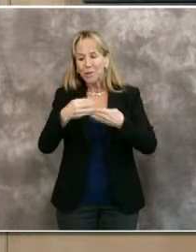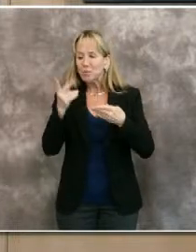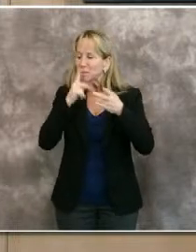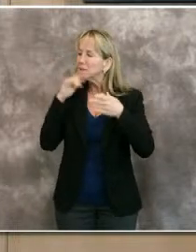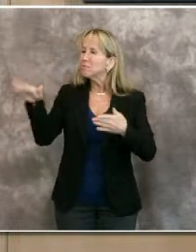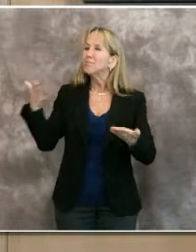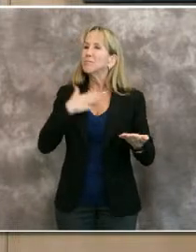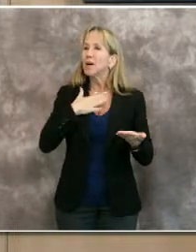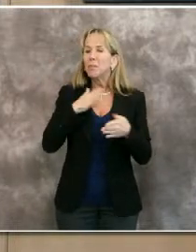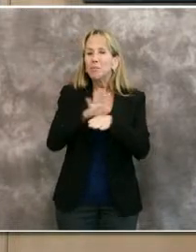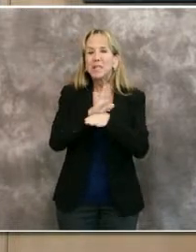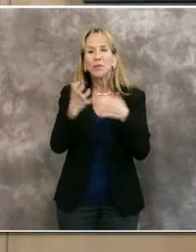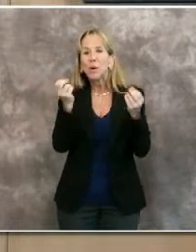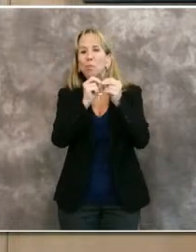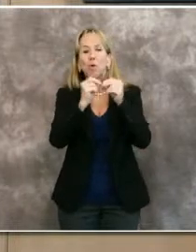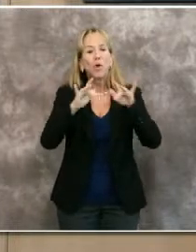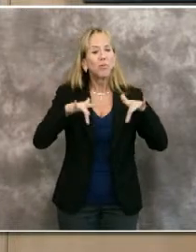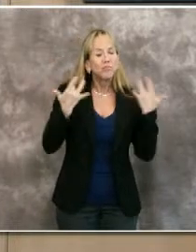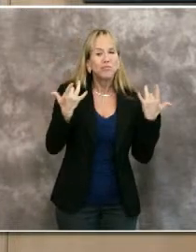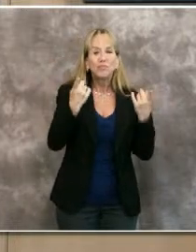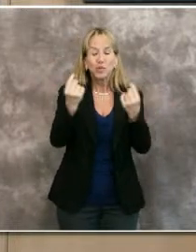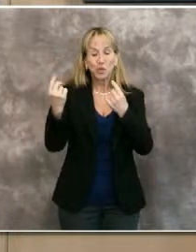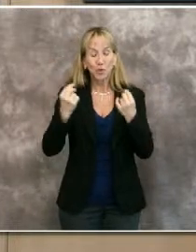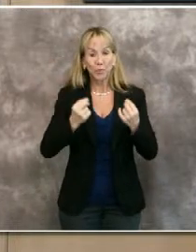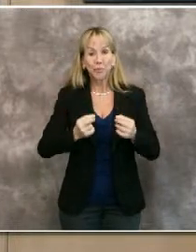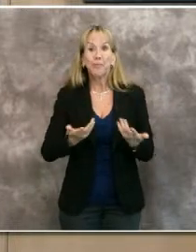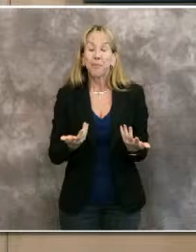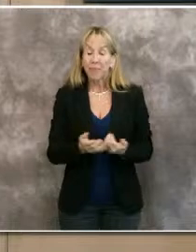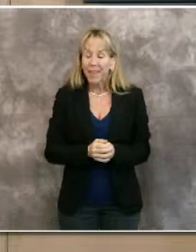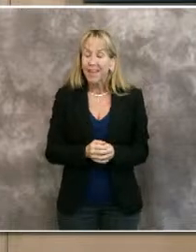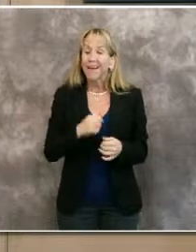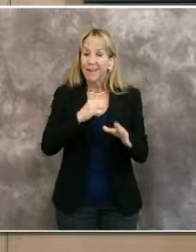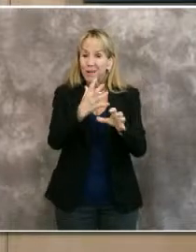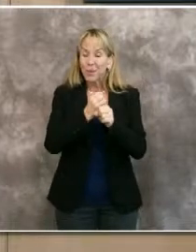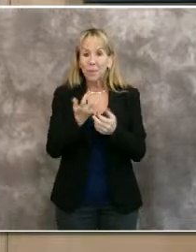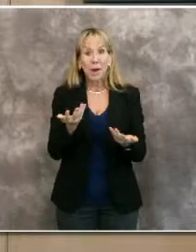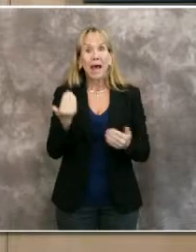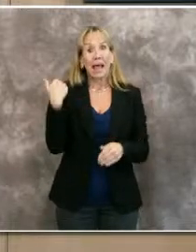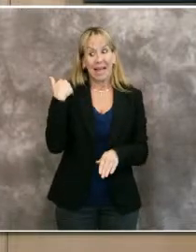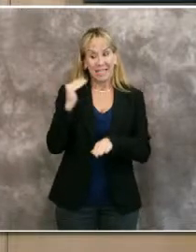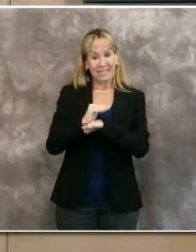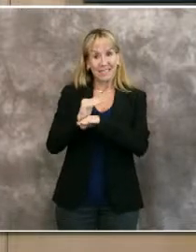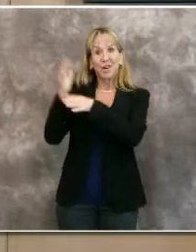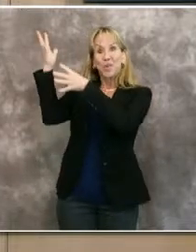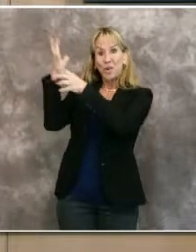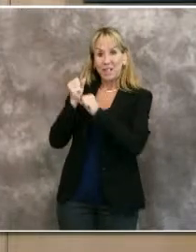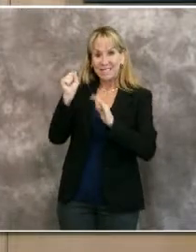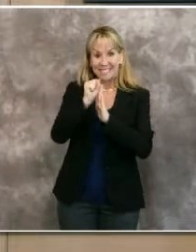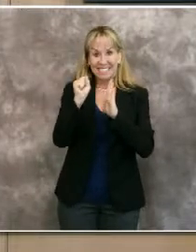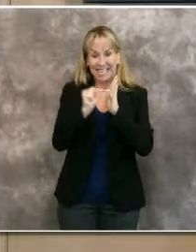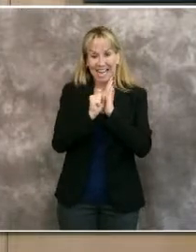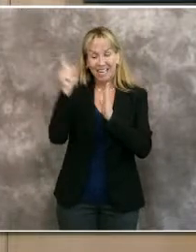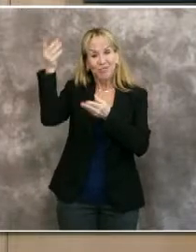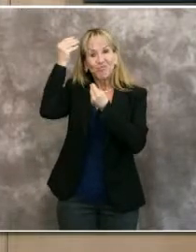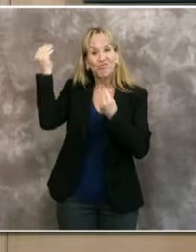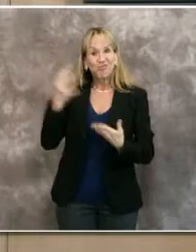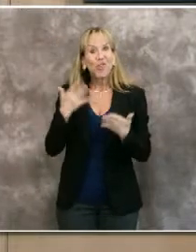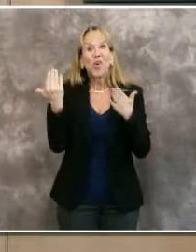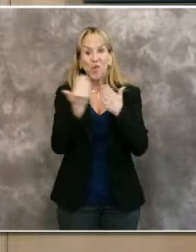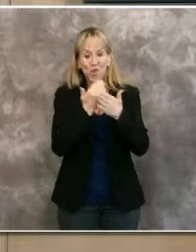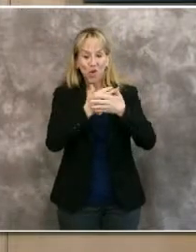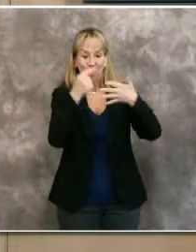and activities. Well, late last night, we received word from the state on new guidelines for additional